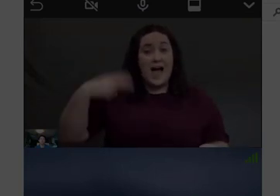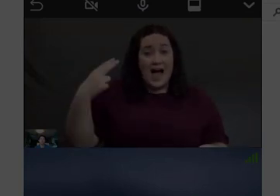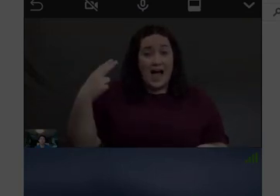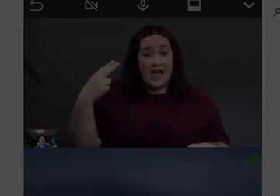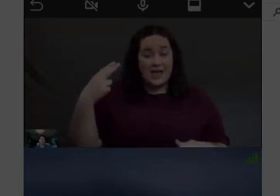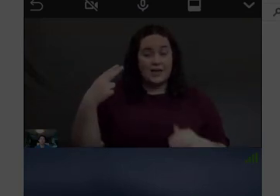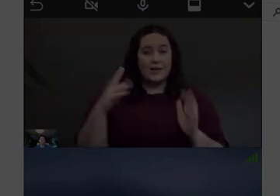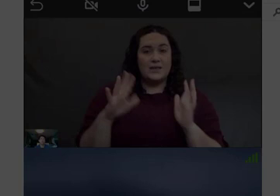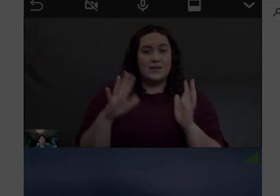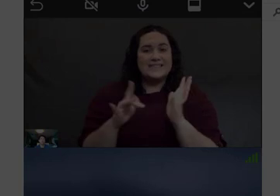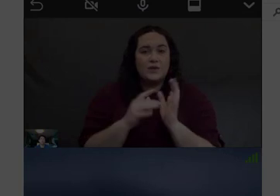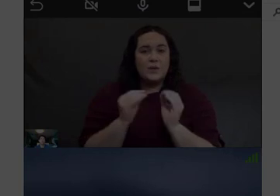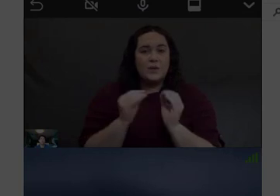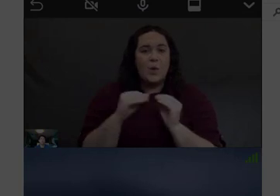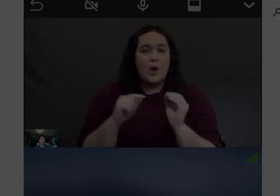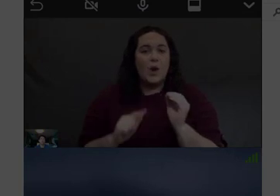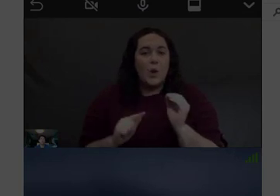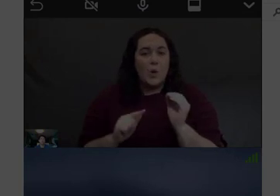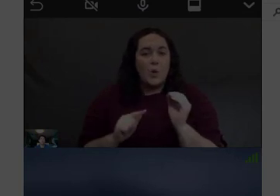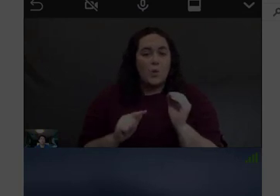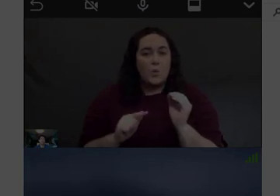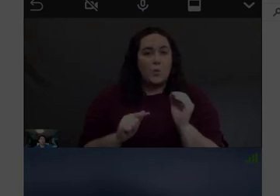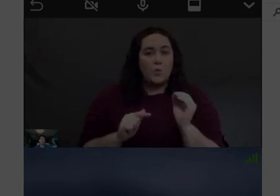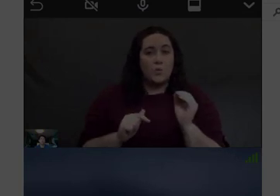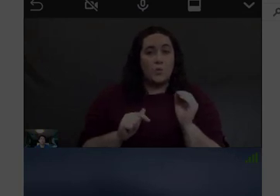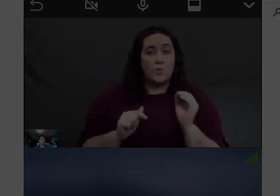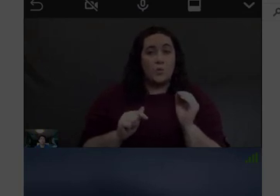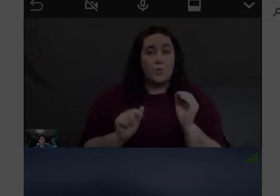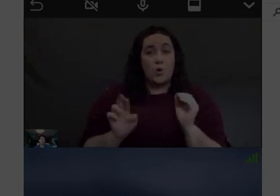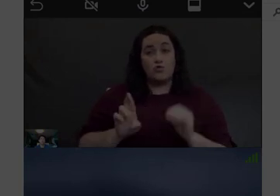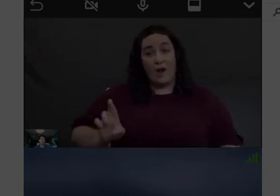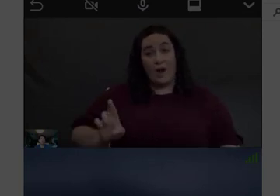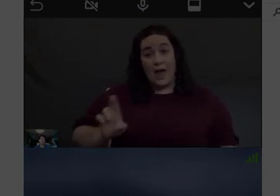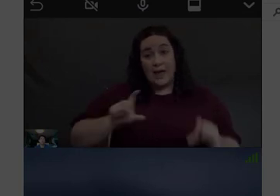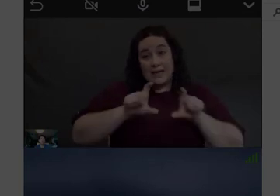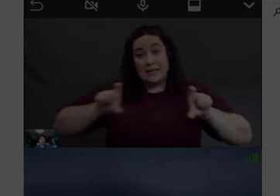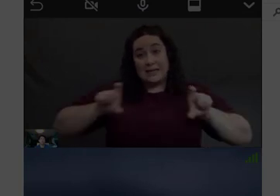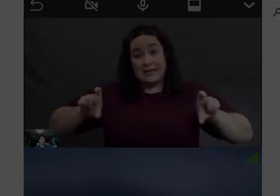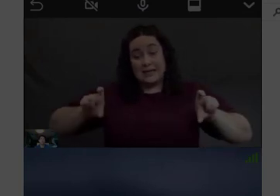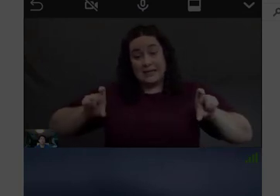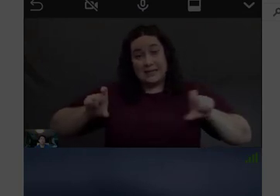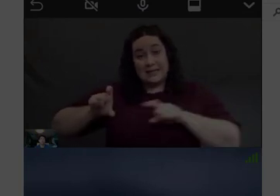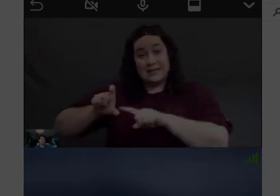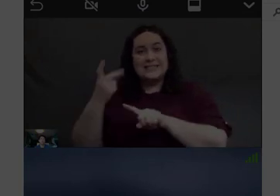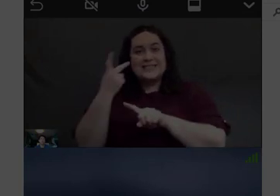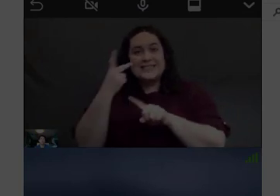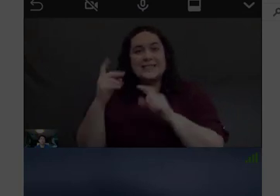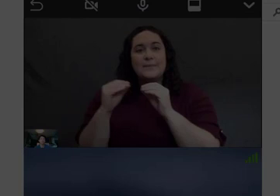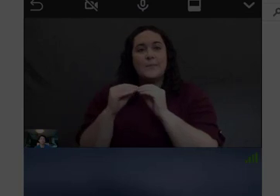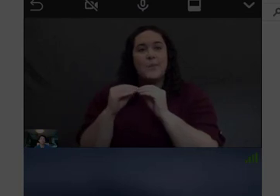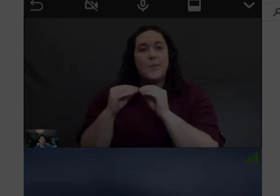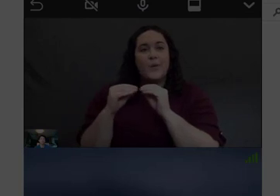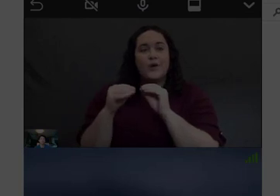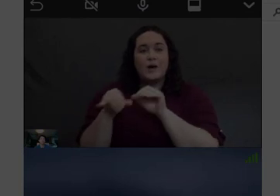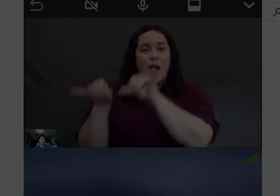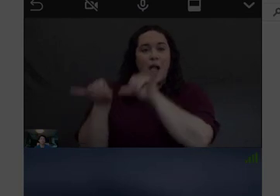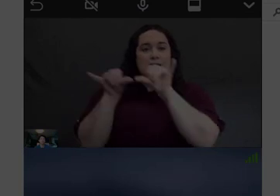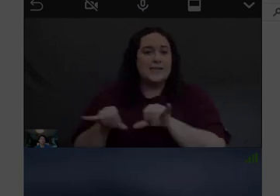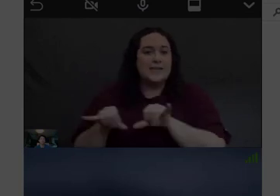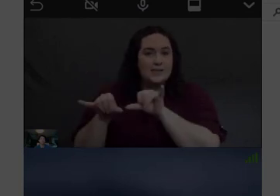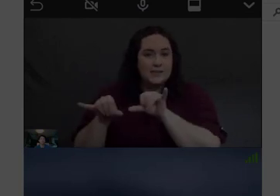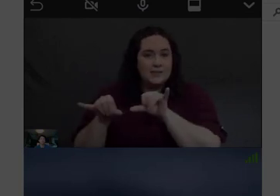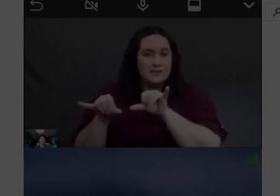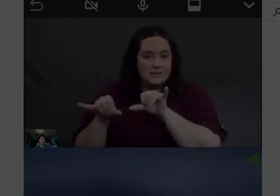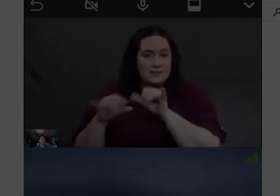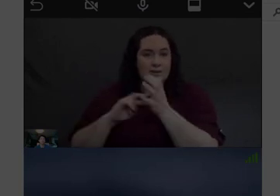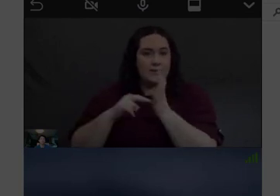So because the heat flux is constant, we get a particular slope at the wall, right? Whereas here the slope of the